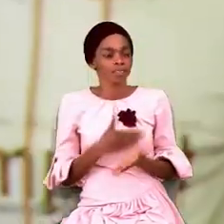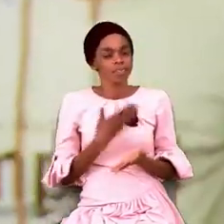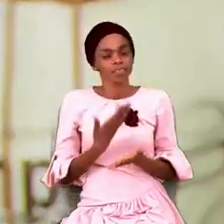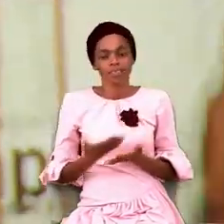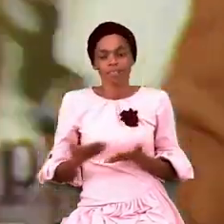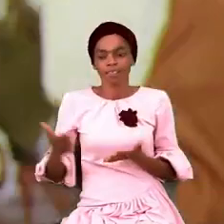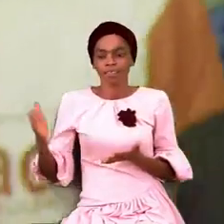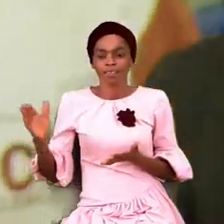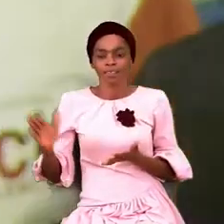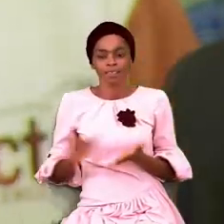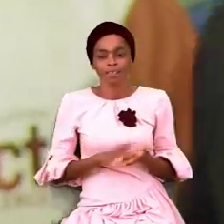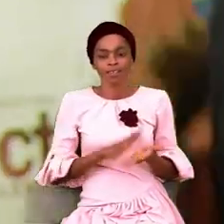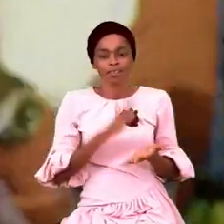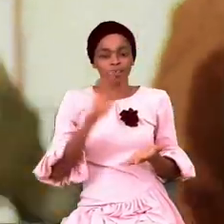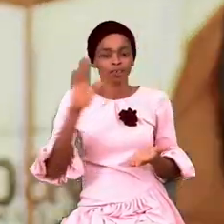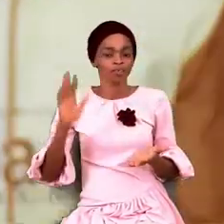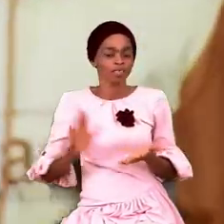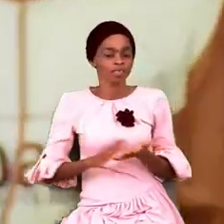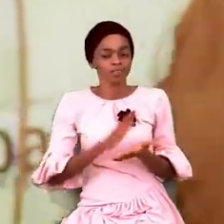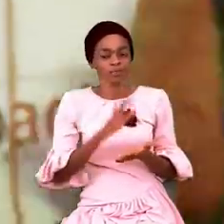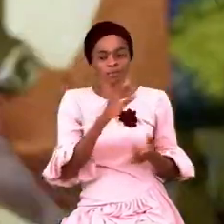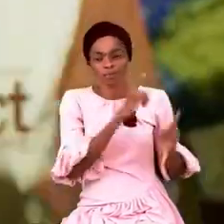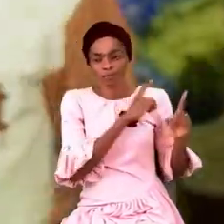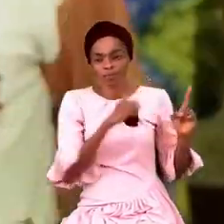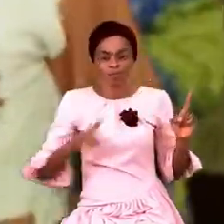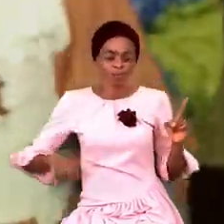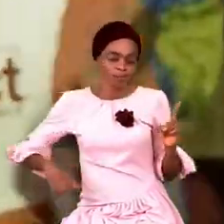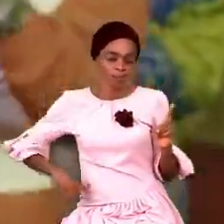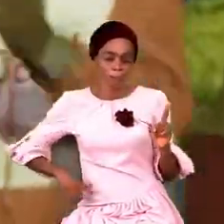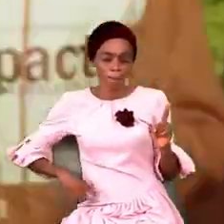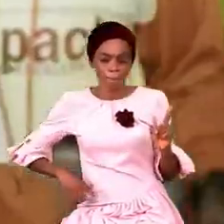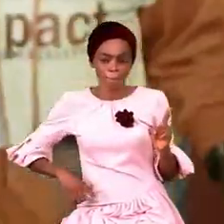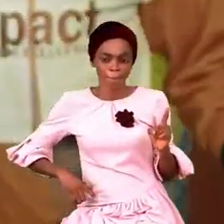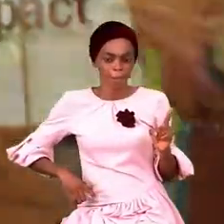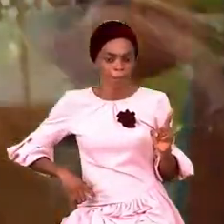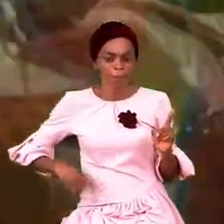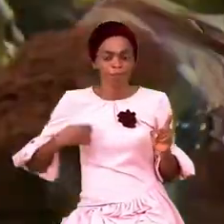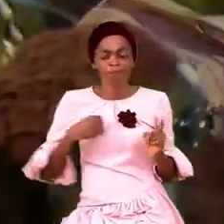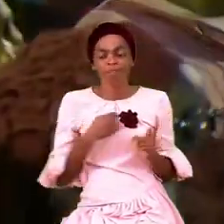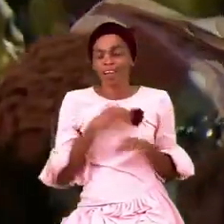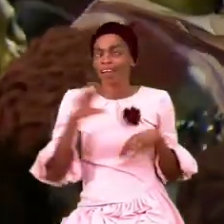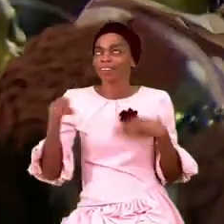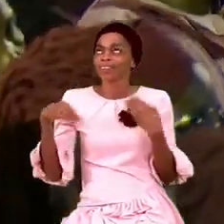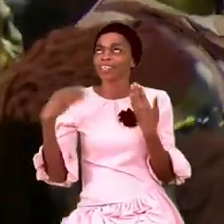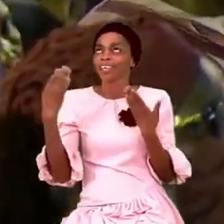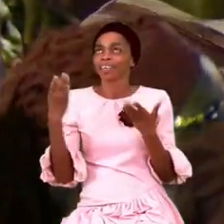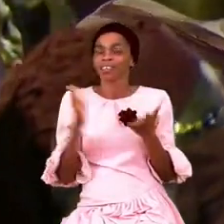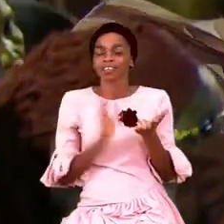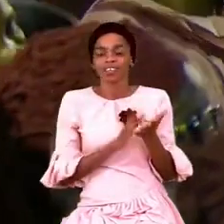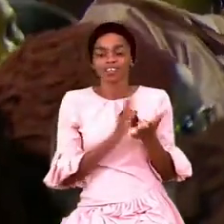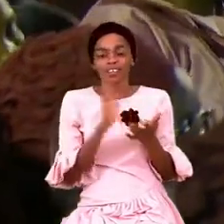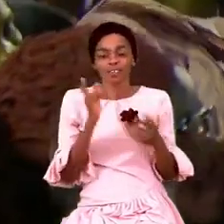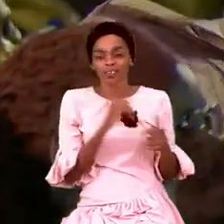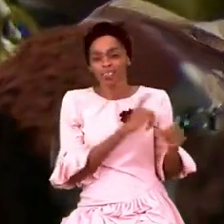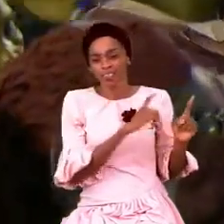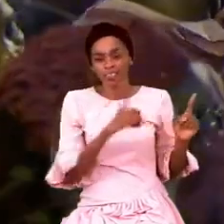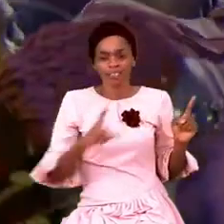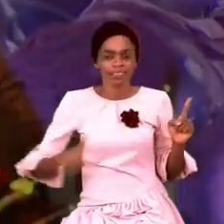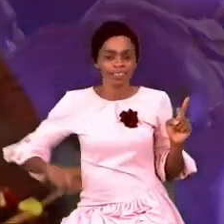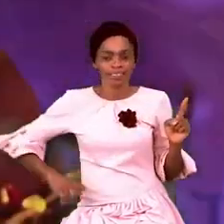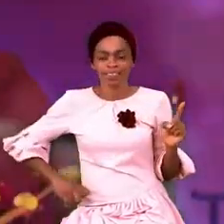We give you glory, Lord. Yes, we do. Glory, glory, Lord. You are the